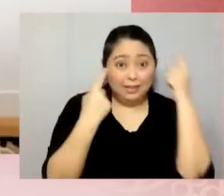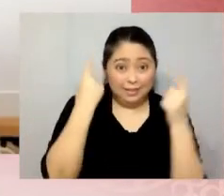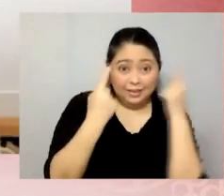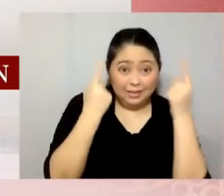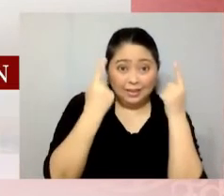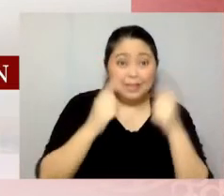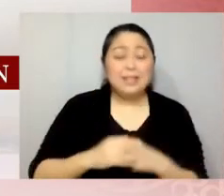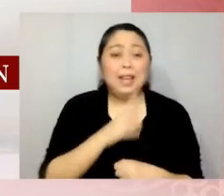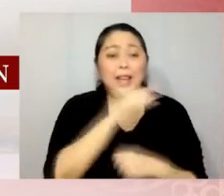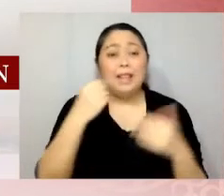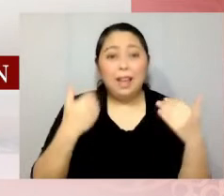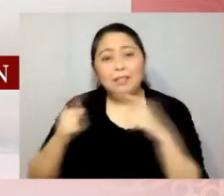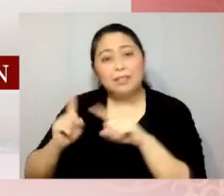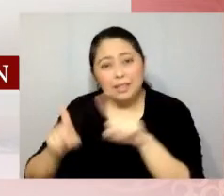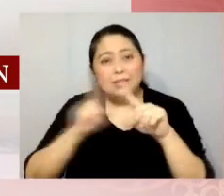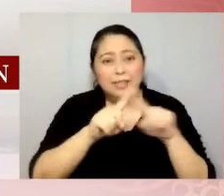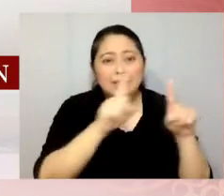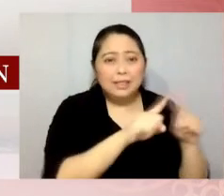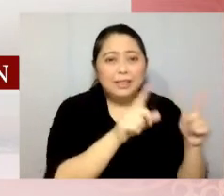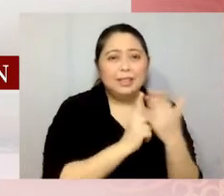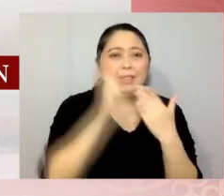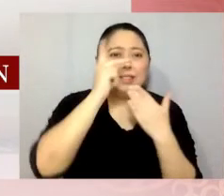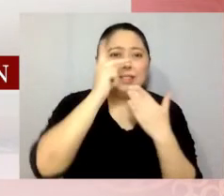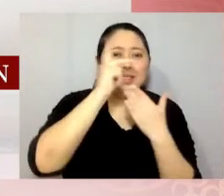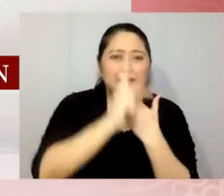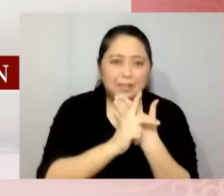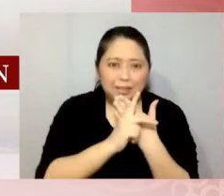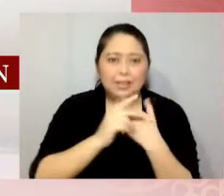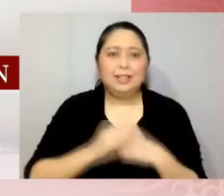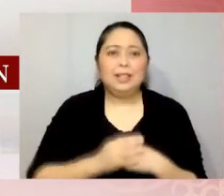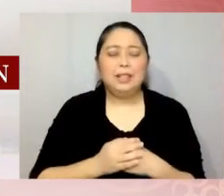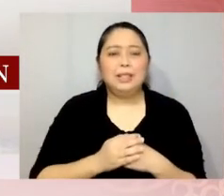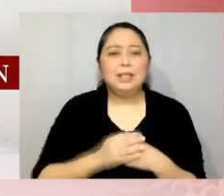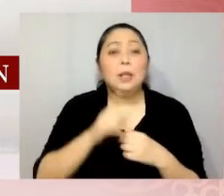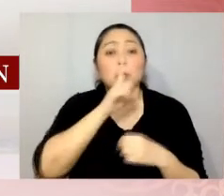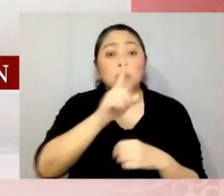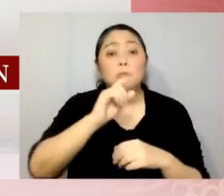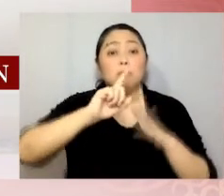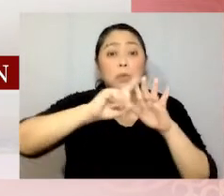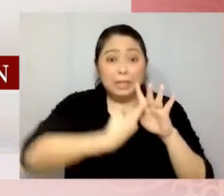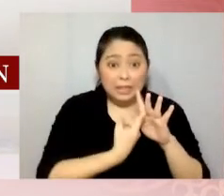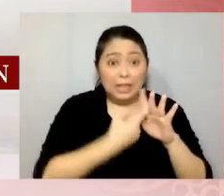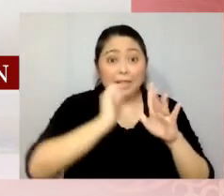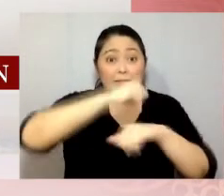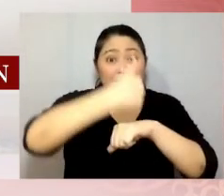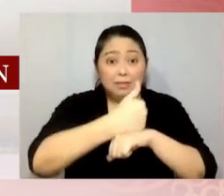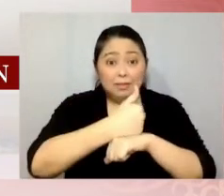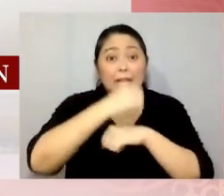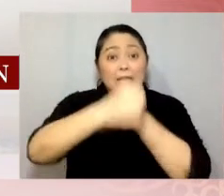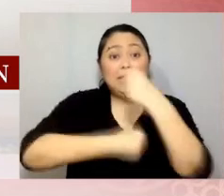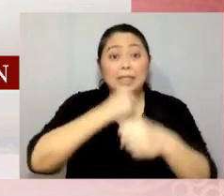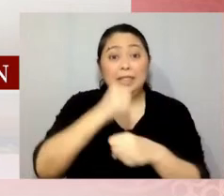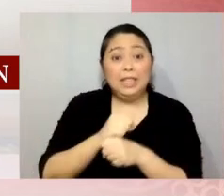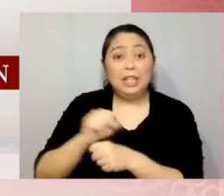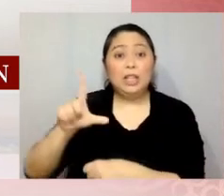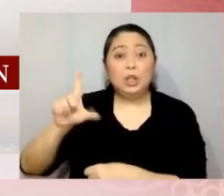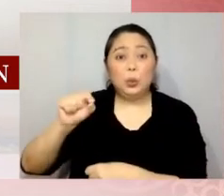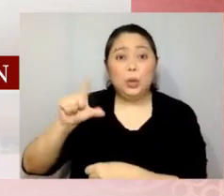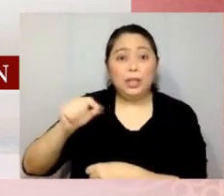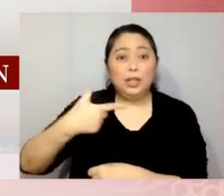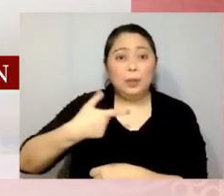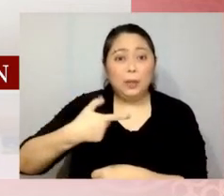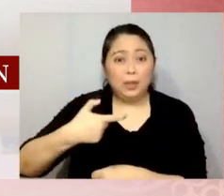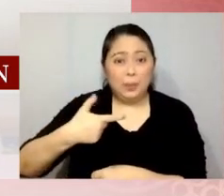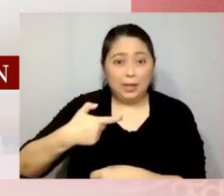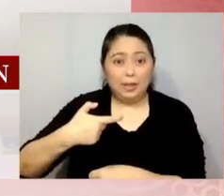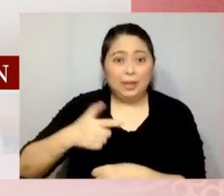that, there are other programs that are being implemented or would be implemented in 2021 by these two